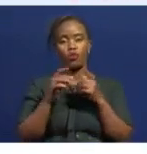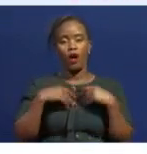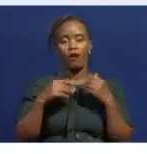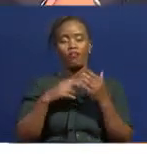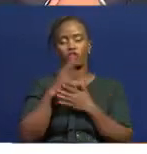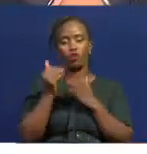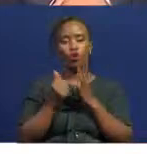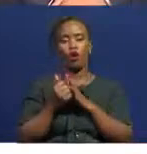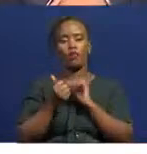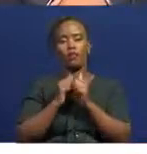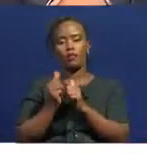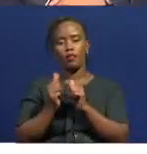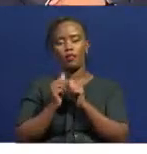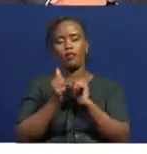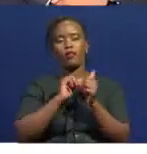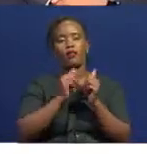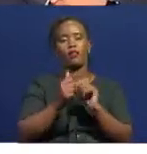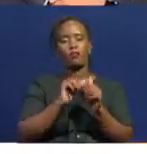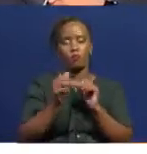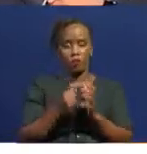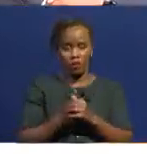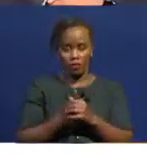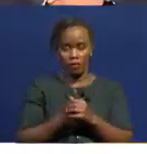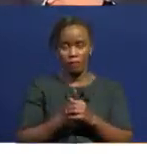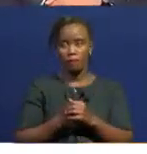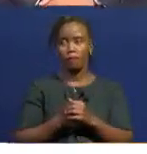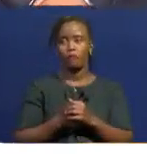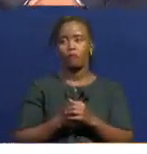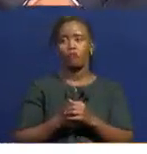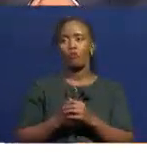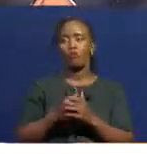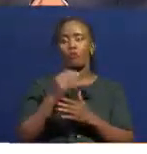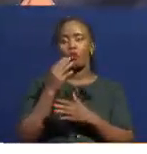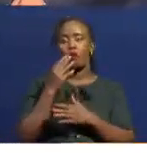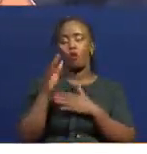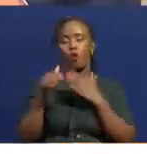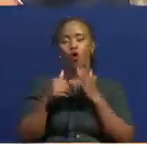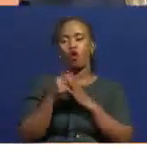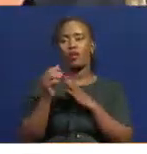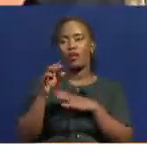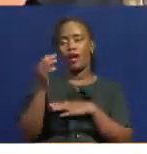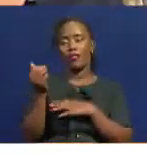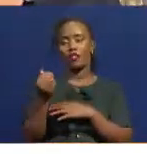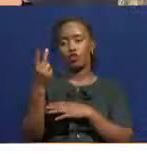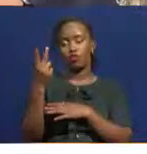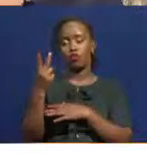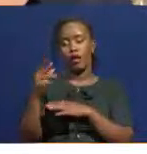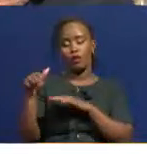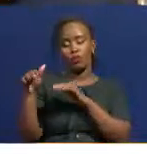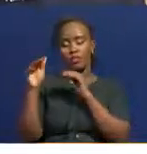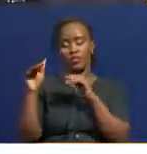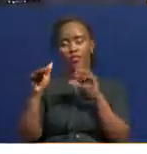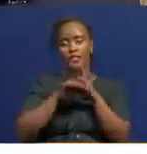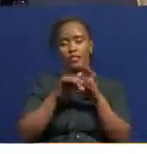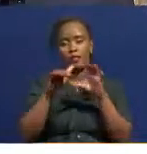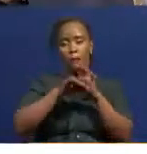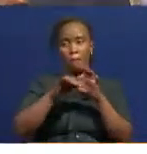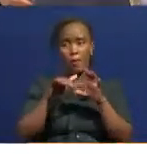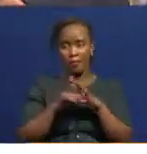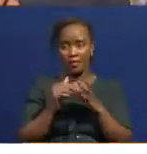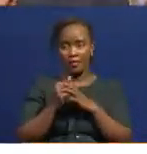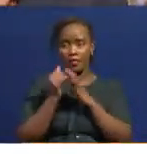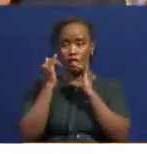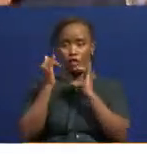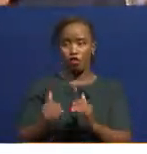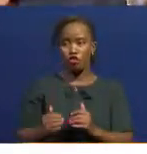this board. Farida Lucia Juma and Robert Akumu Asembo are the standby members. The newly unveiled board